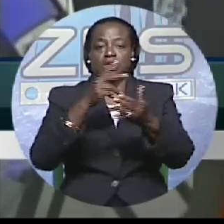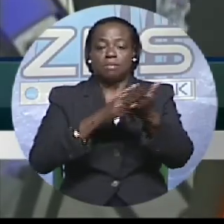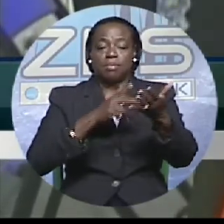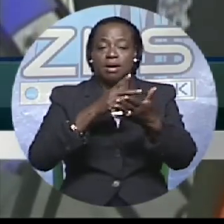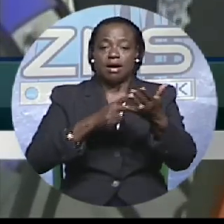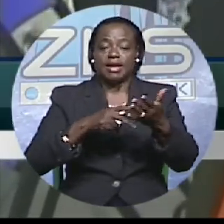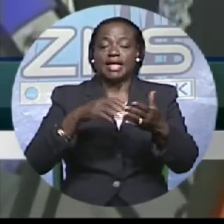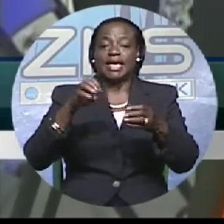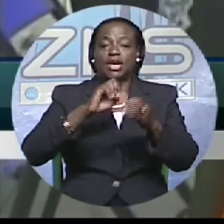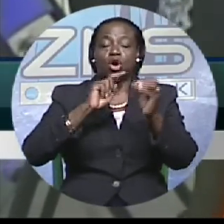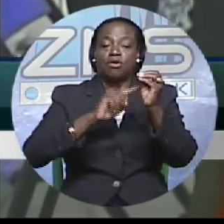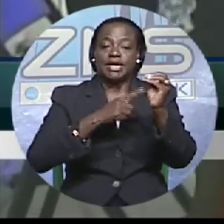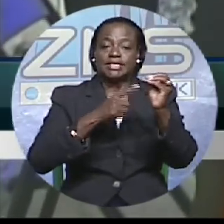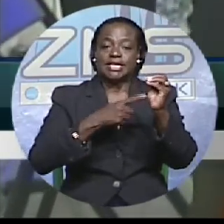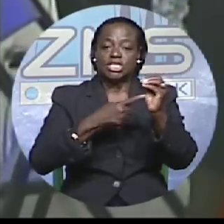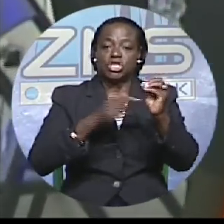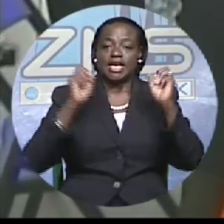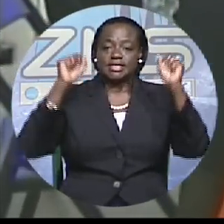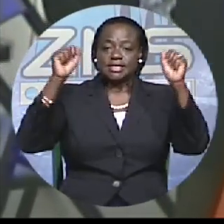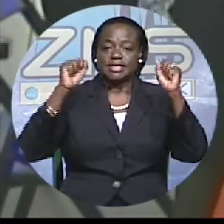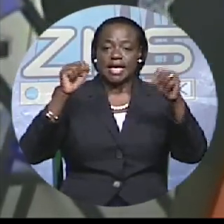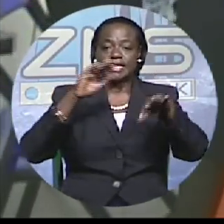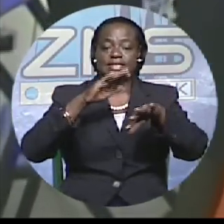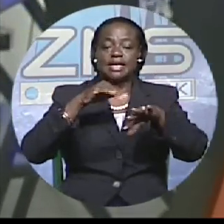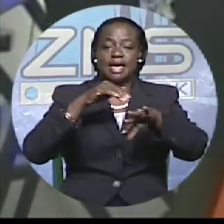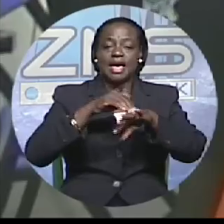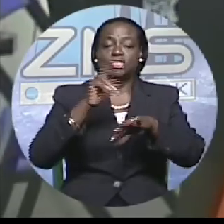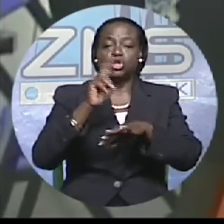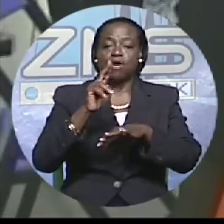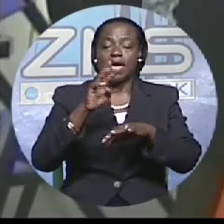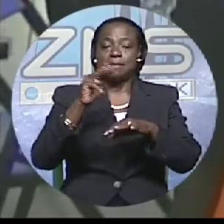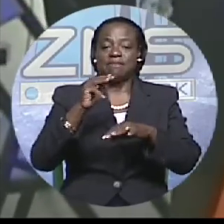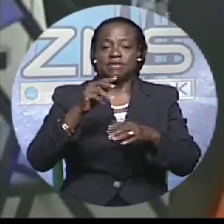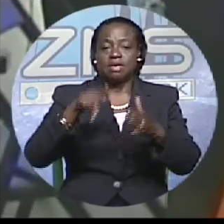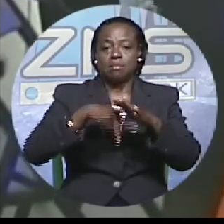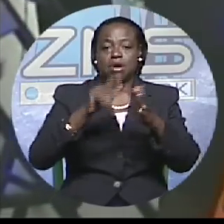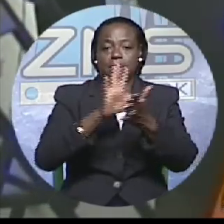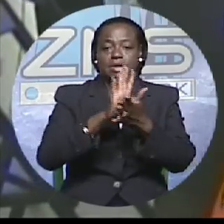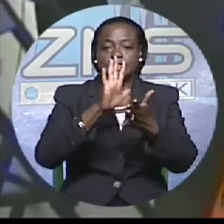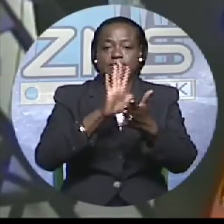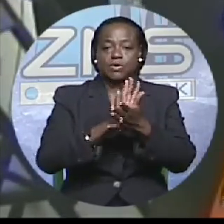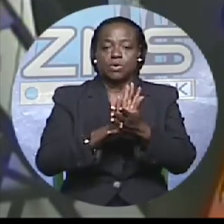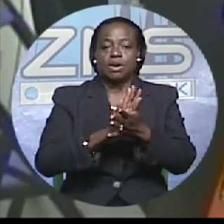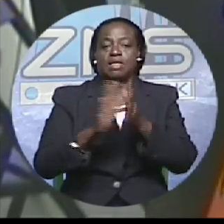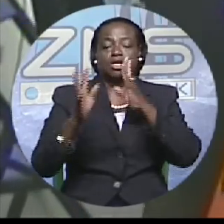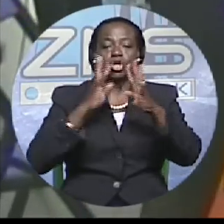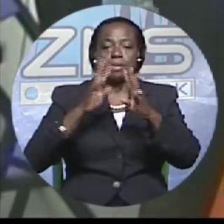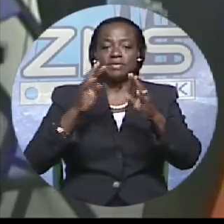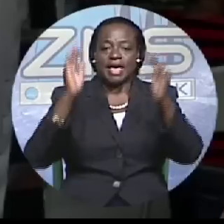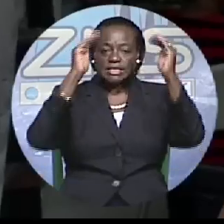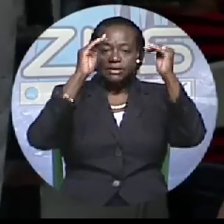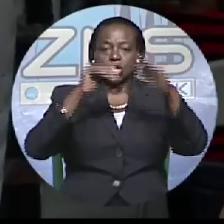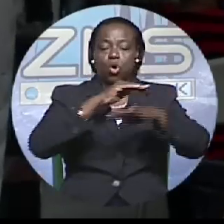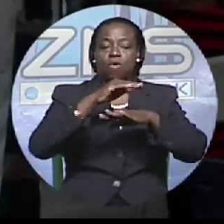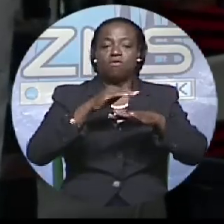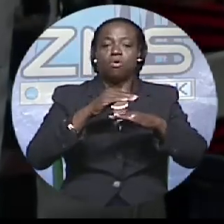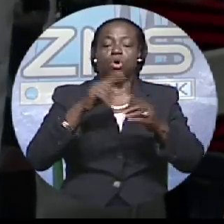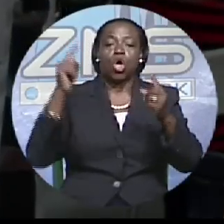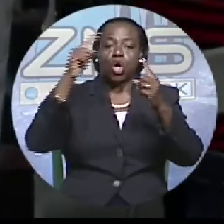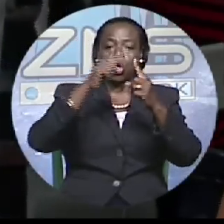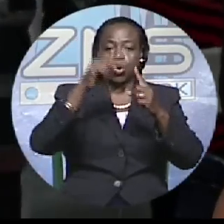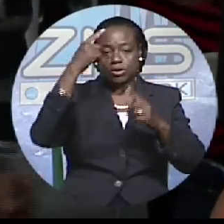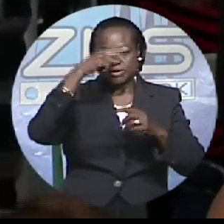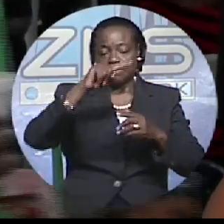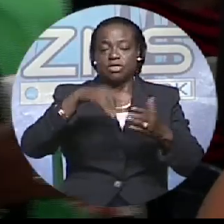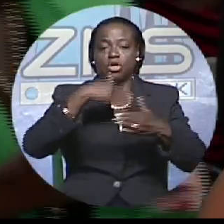McPhee Primary School on Wednesday. They not only talked about their expectations, but their overall goals for the new academic school term. Really hoping to